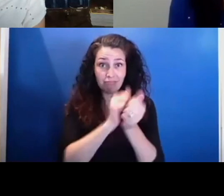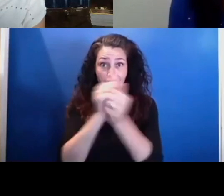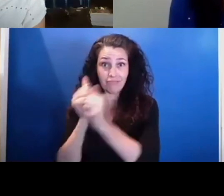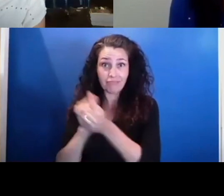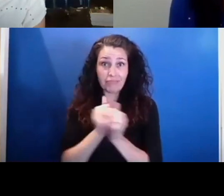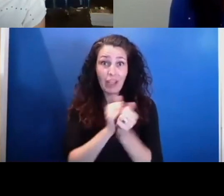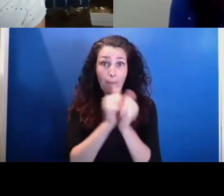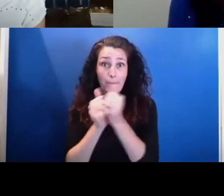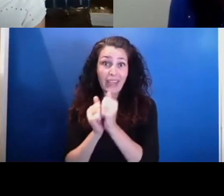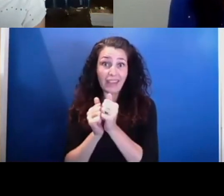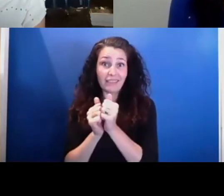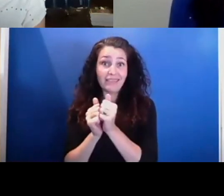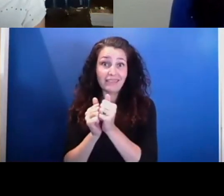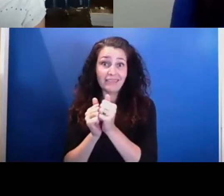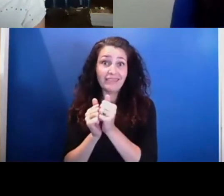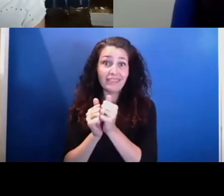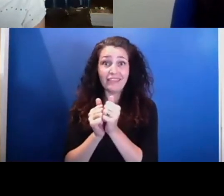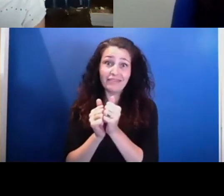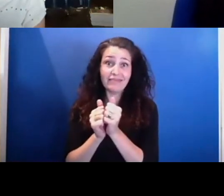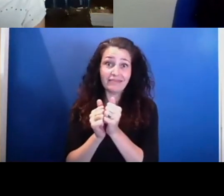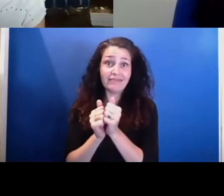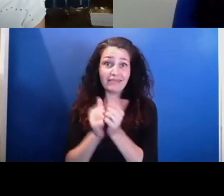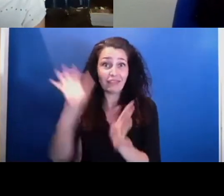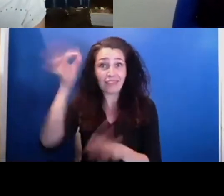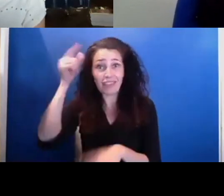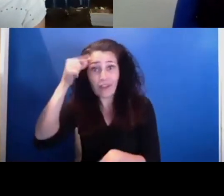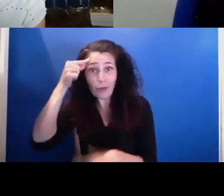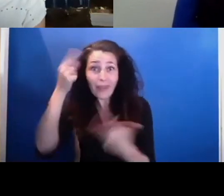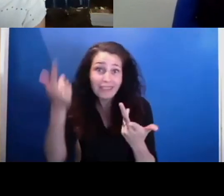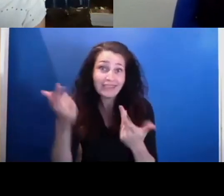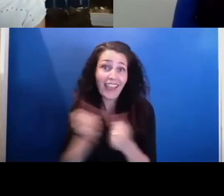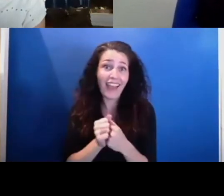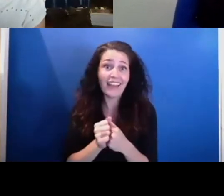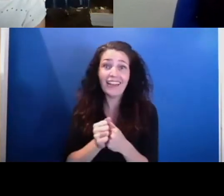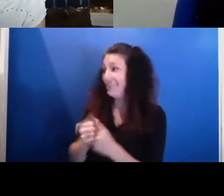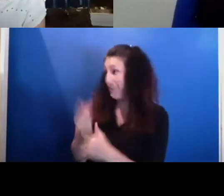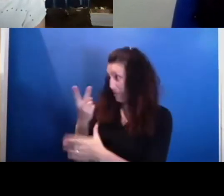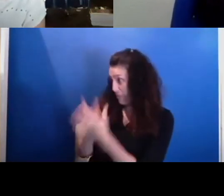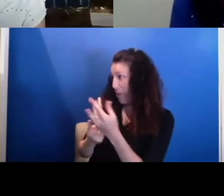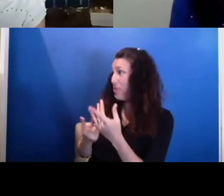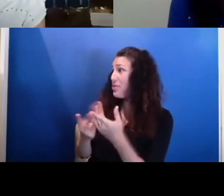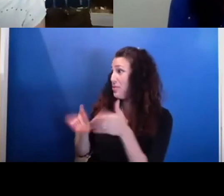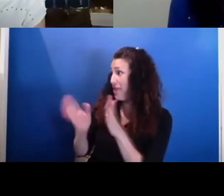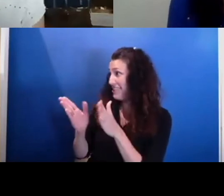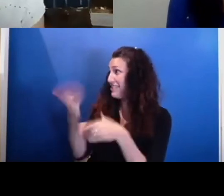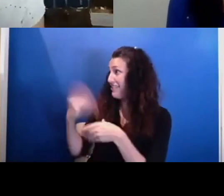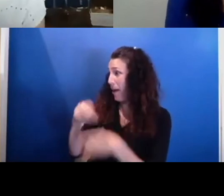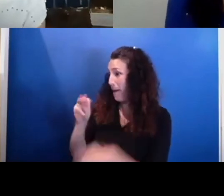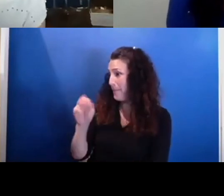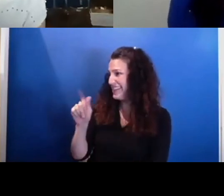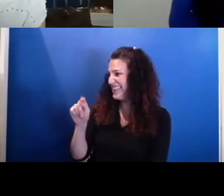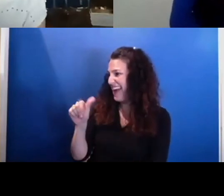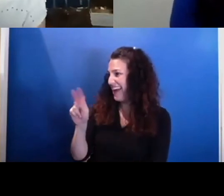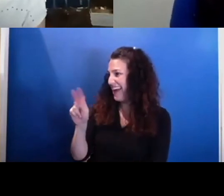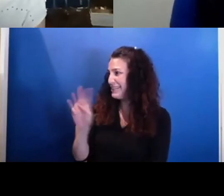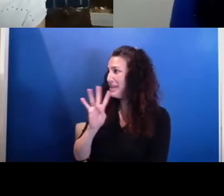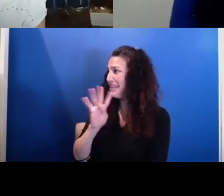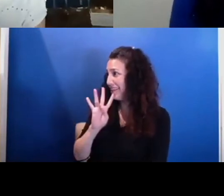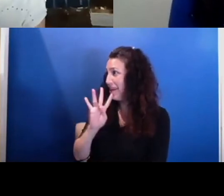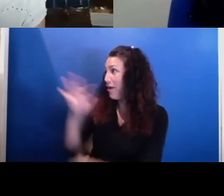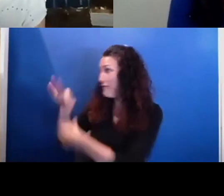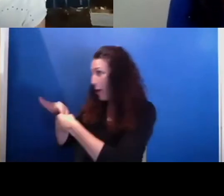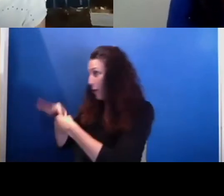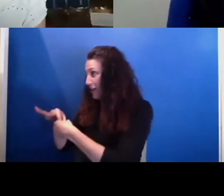Thank you. So And, two important ways to get involved: vote and run for office. Andrea. and just